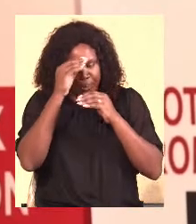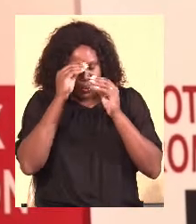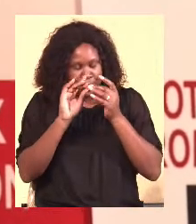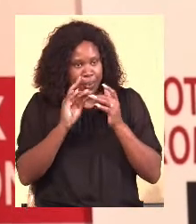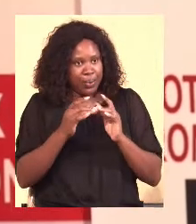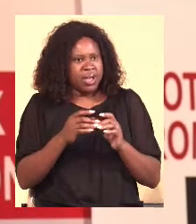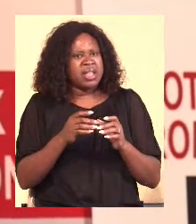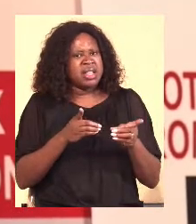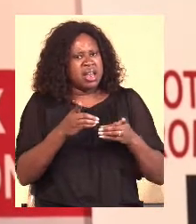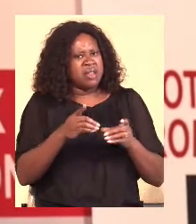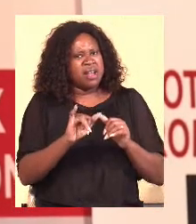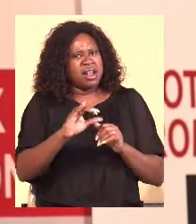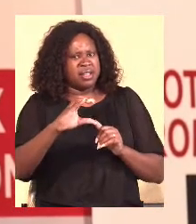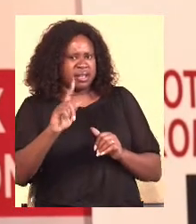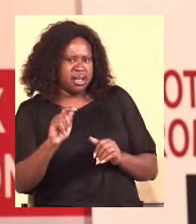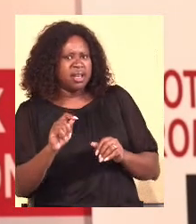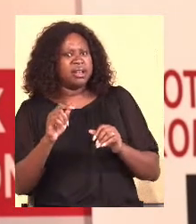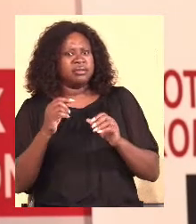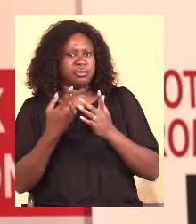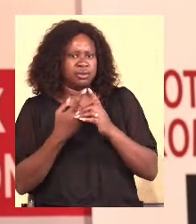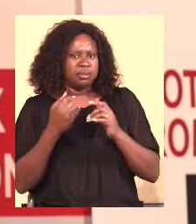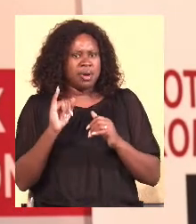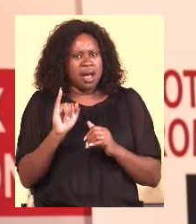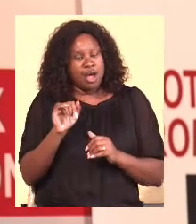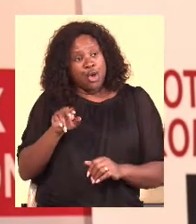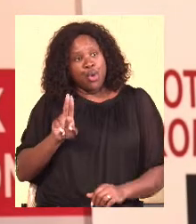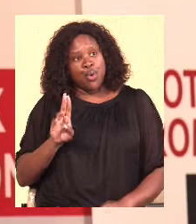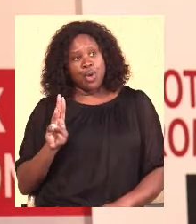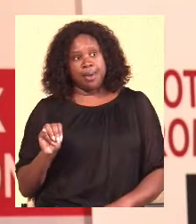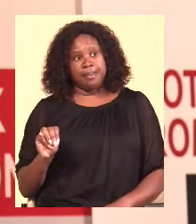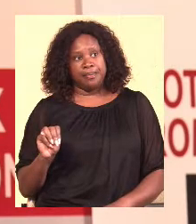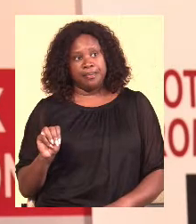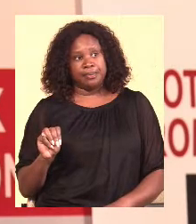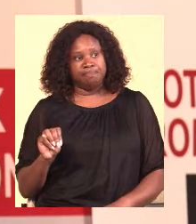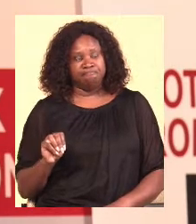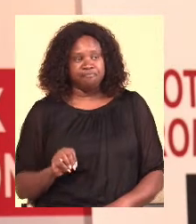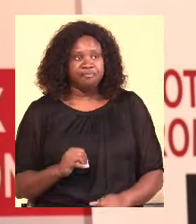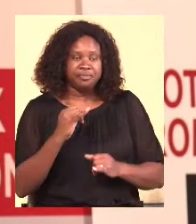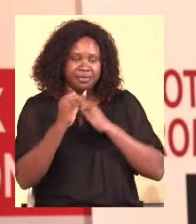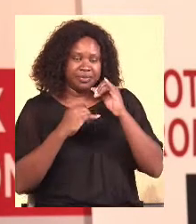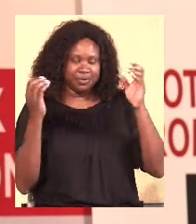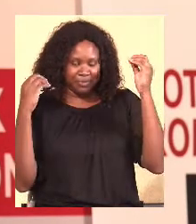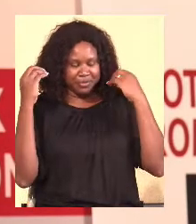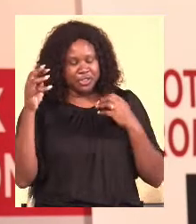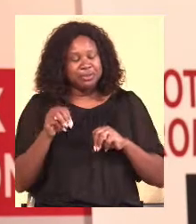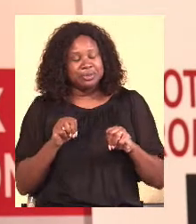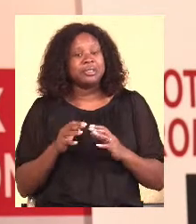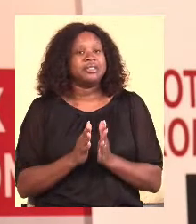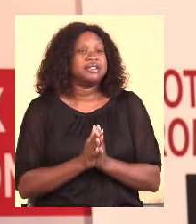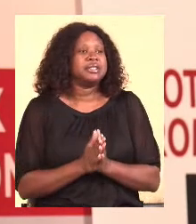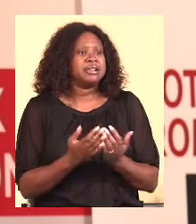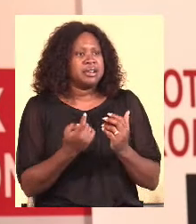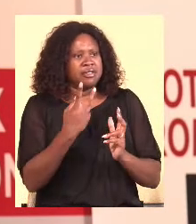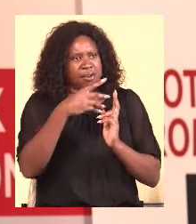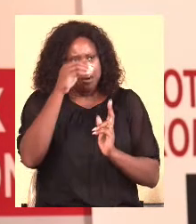IUM, of course, there's some modalities or avenues being put in place to ensure that every student in this particular